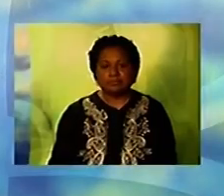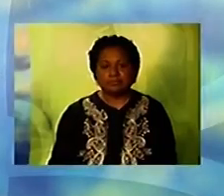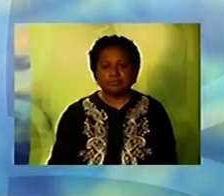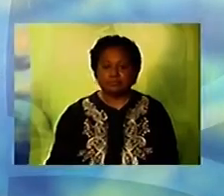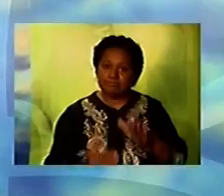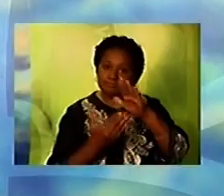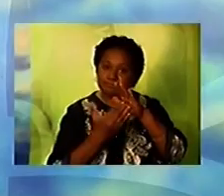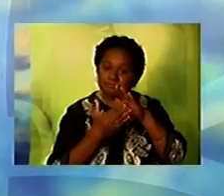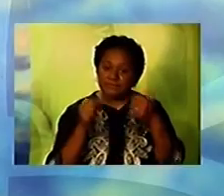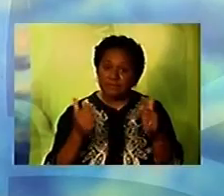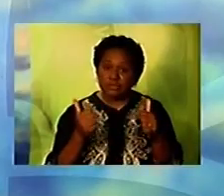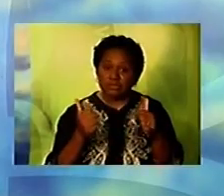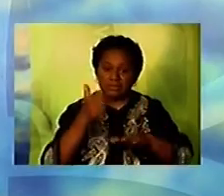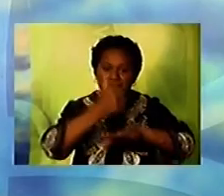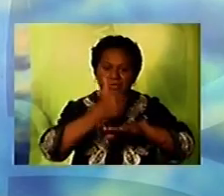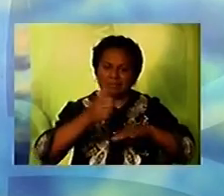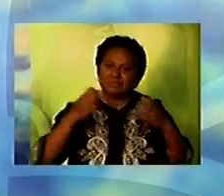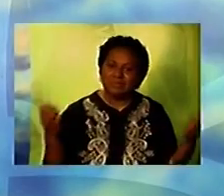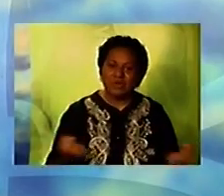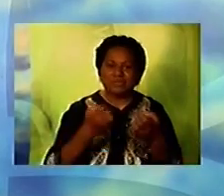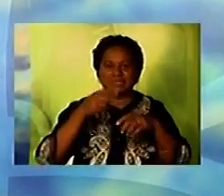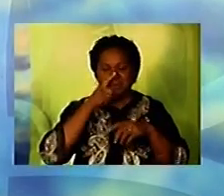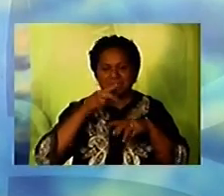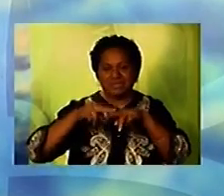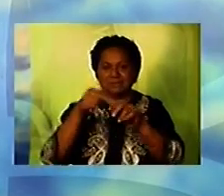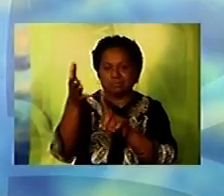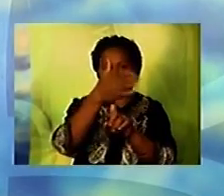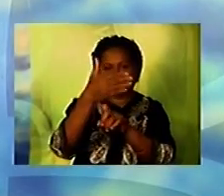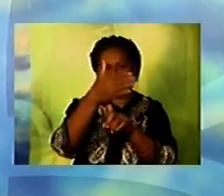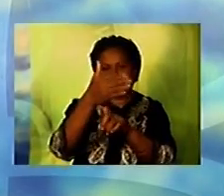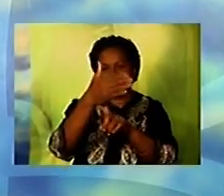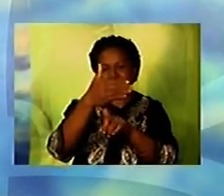After the break, government urges members of the public to fly a Fiji flag.